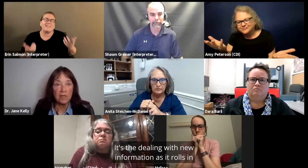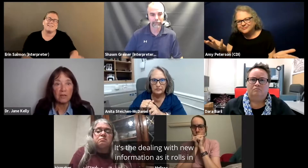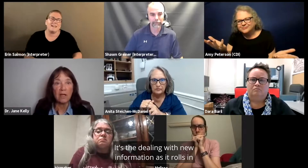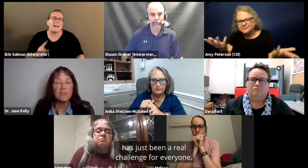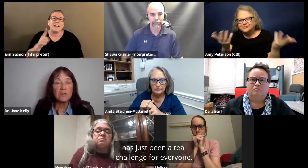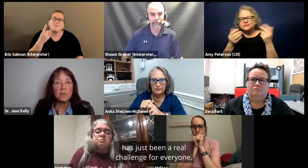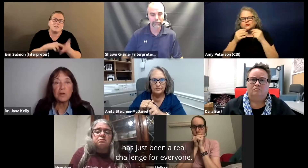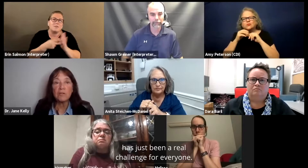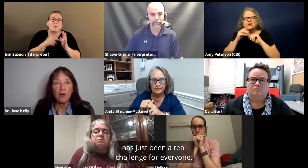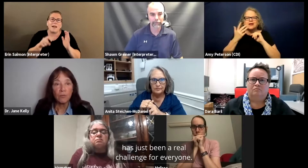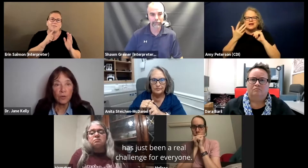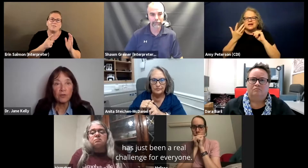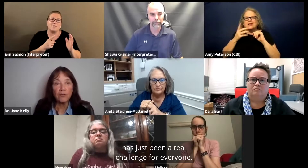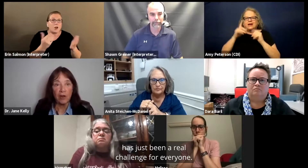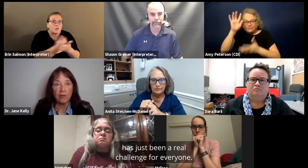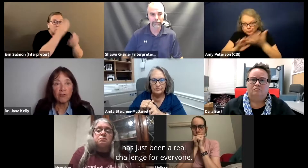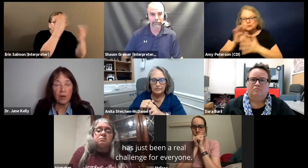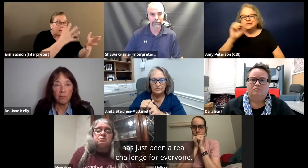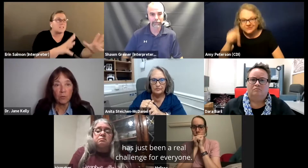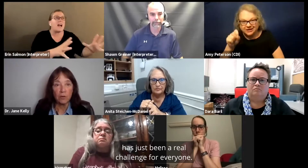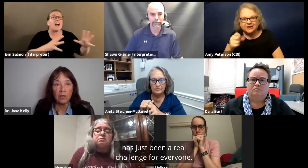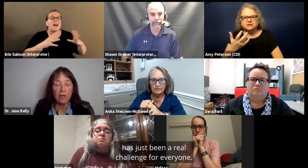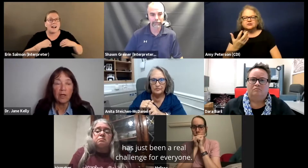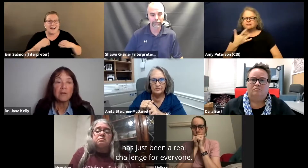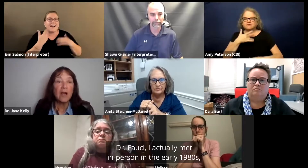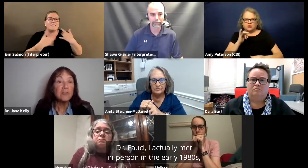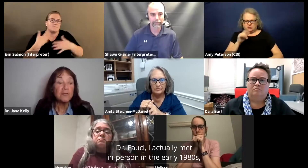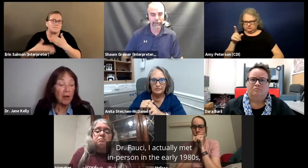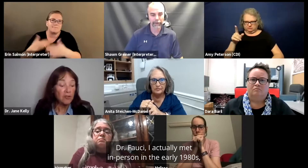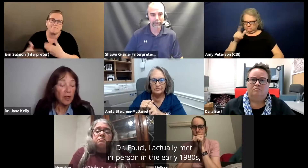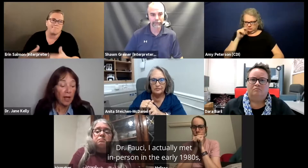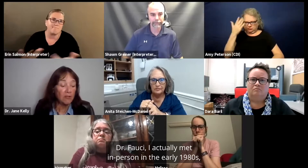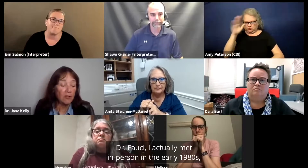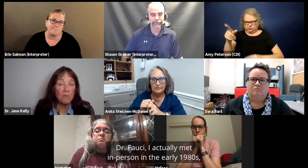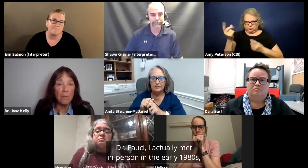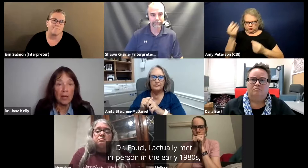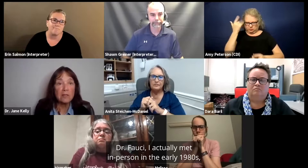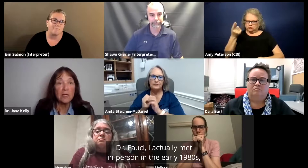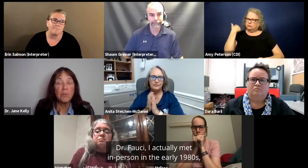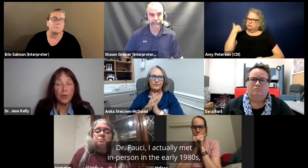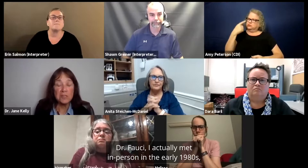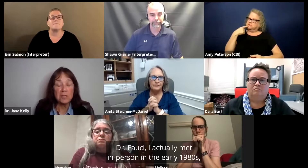rolls in has just been a real challenge for everyone. Dr. Fauci, I actually